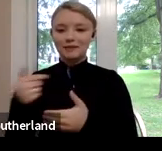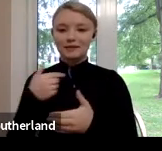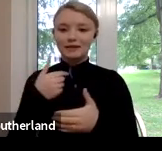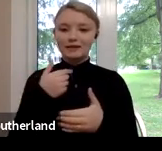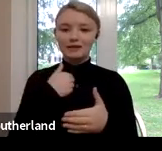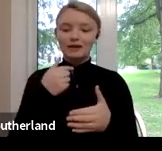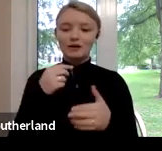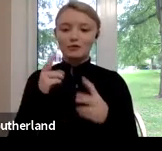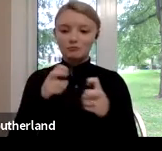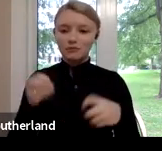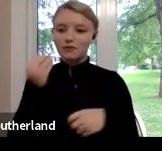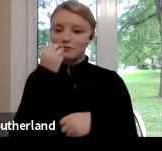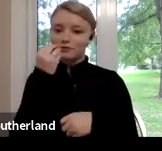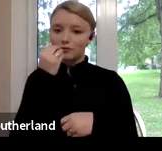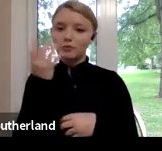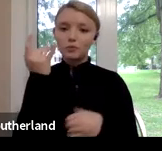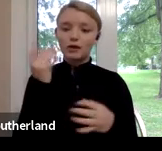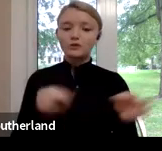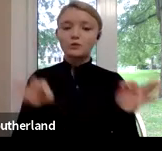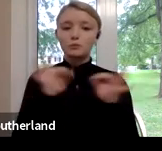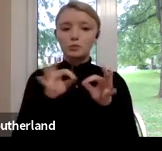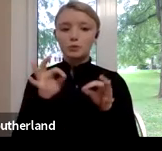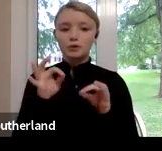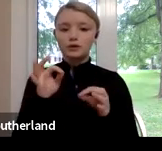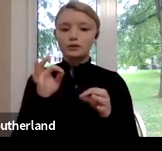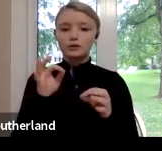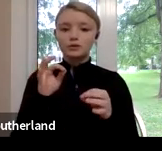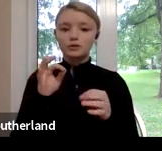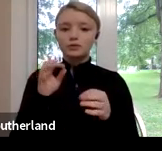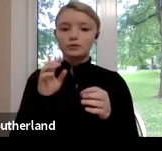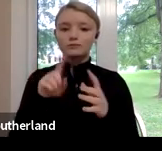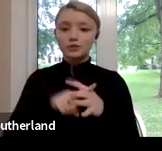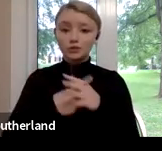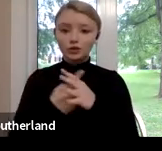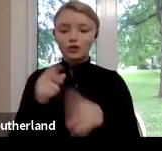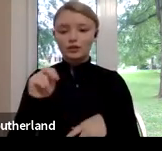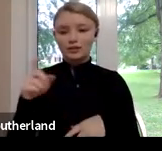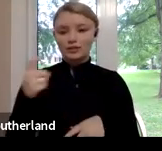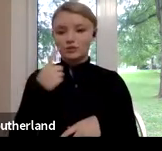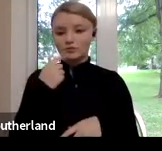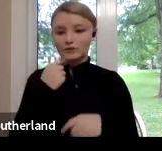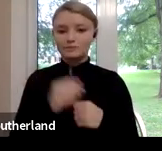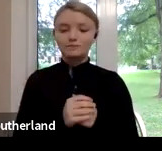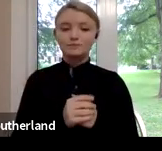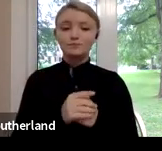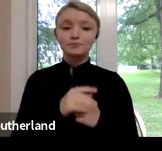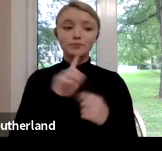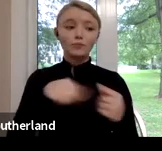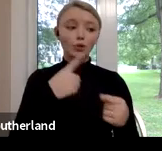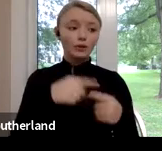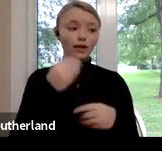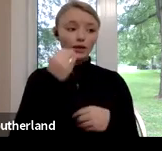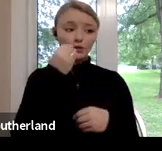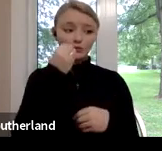and why it's so important to start Ningxia Red. When food is